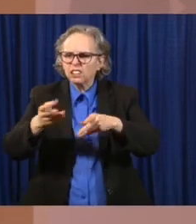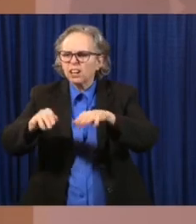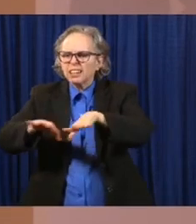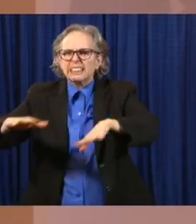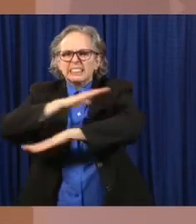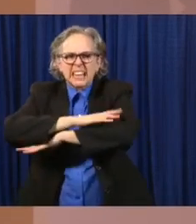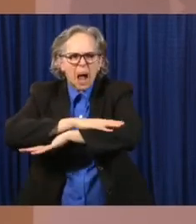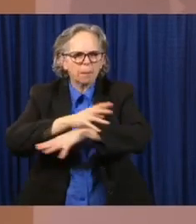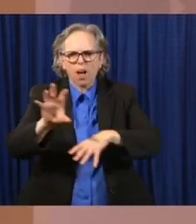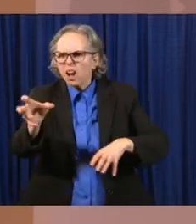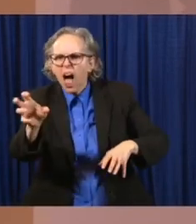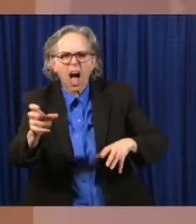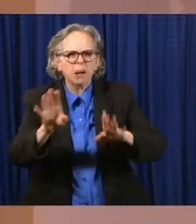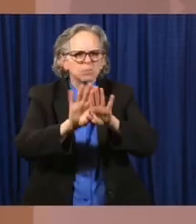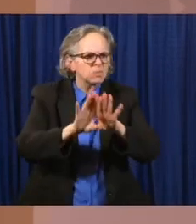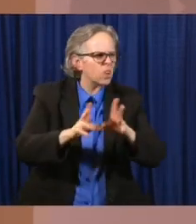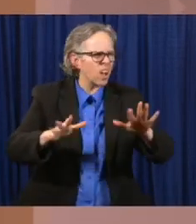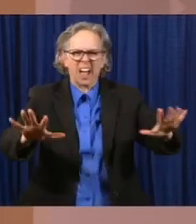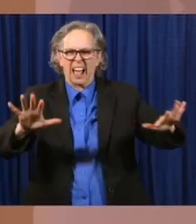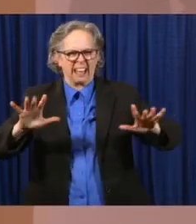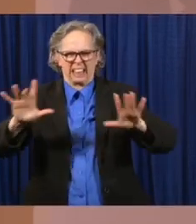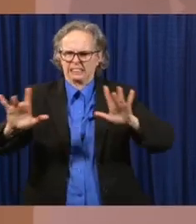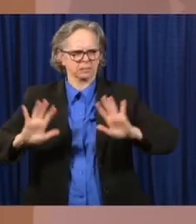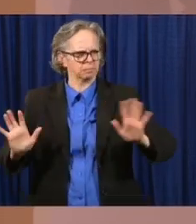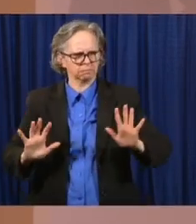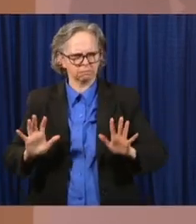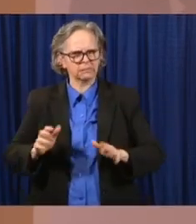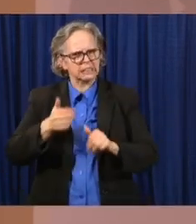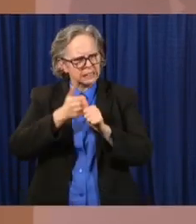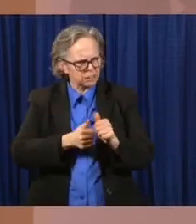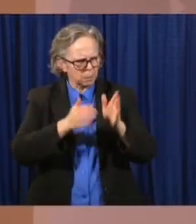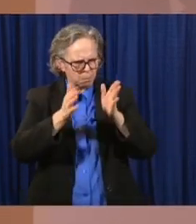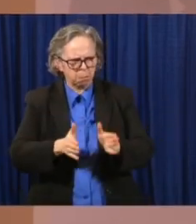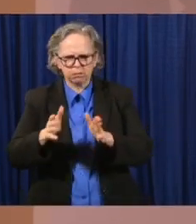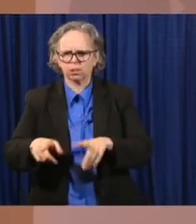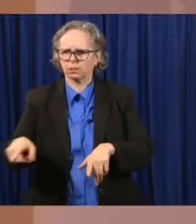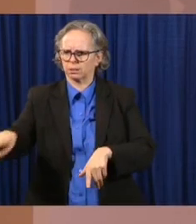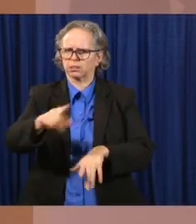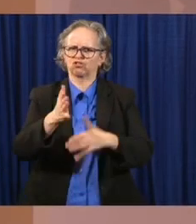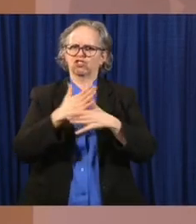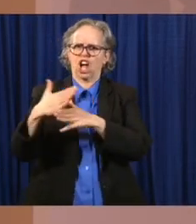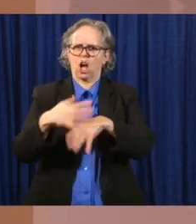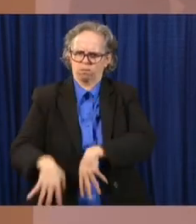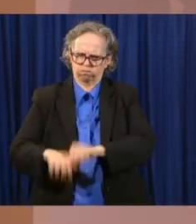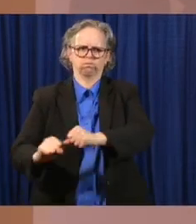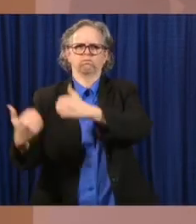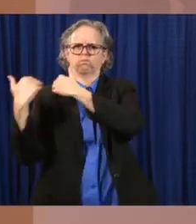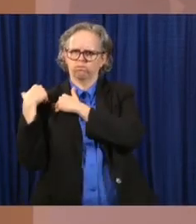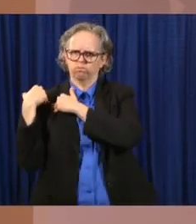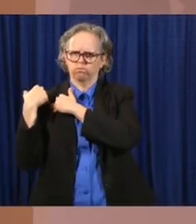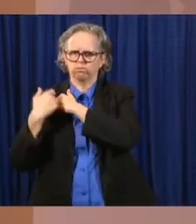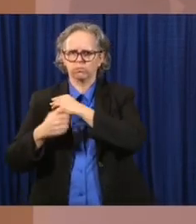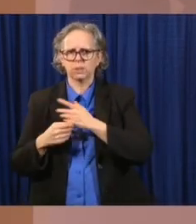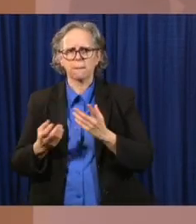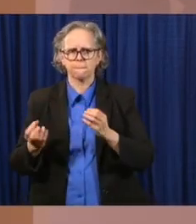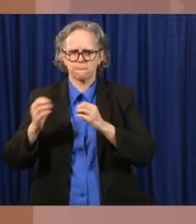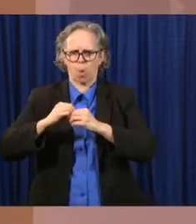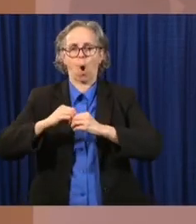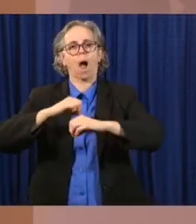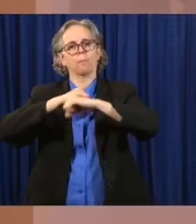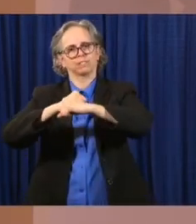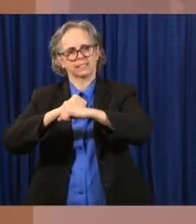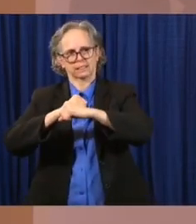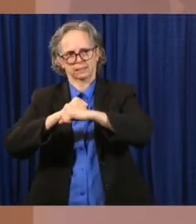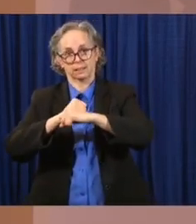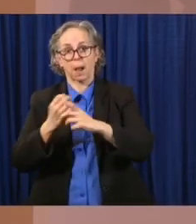other people. So those are the things that we can all do to uplift or give ourselves a higher level of